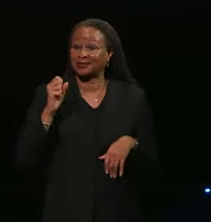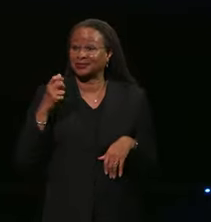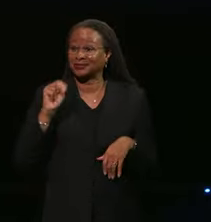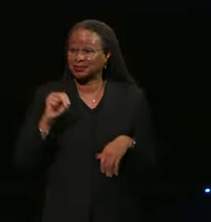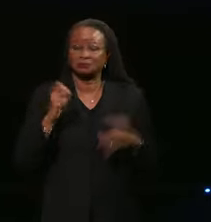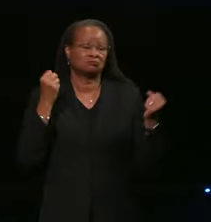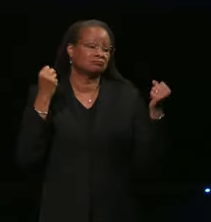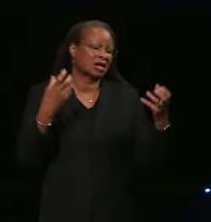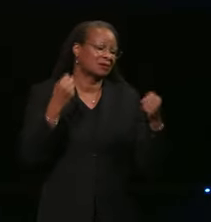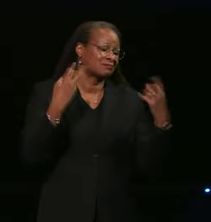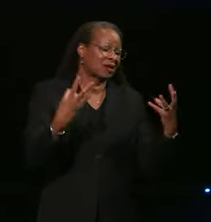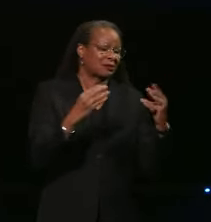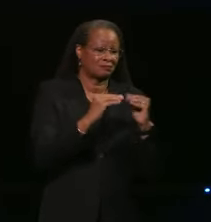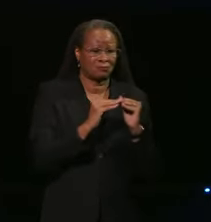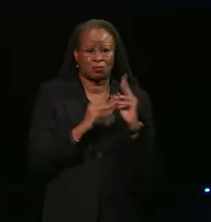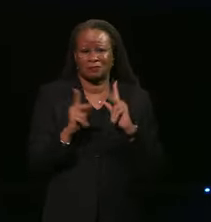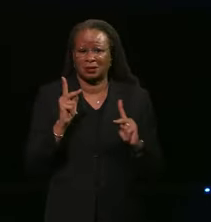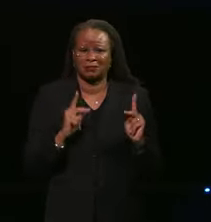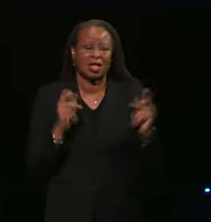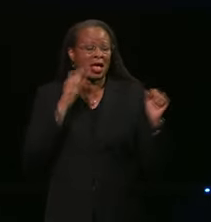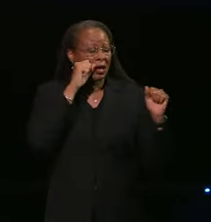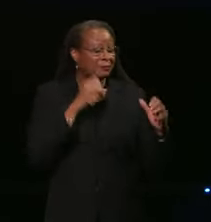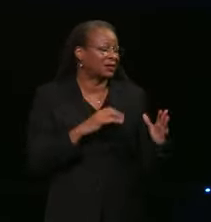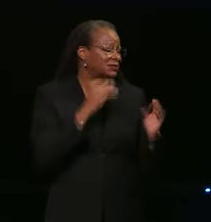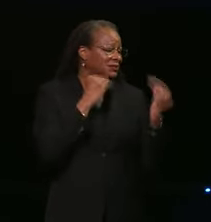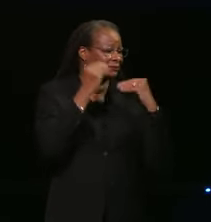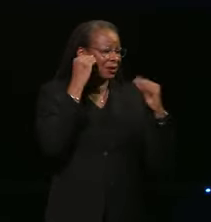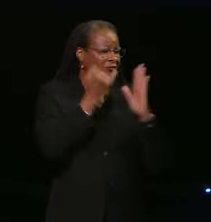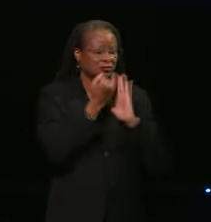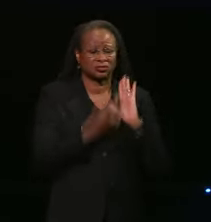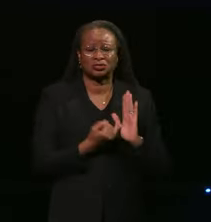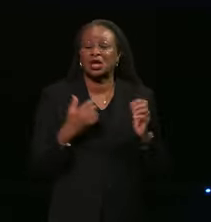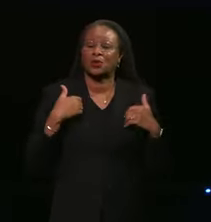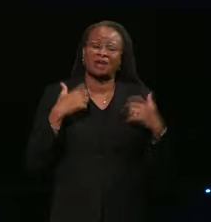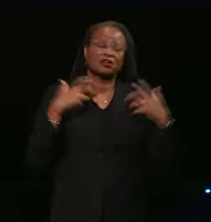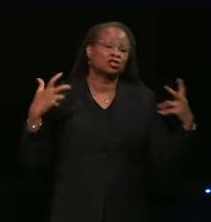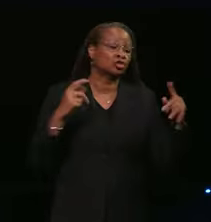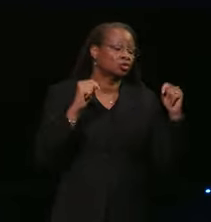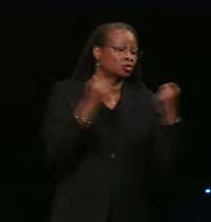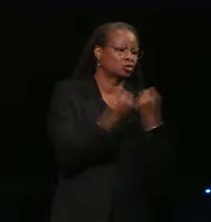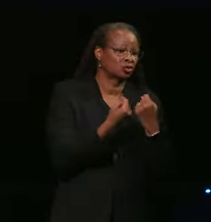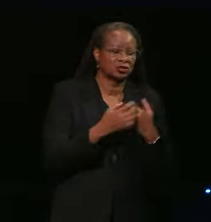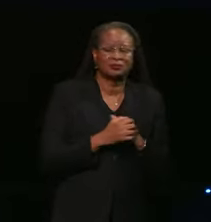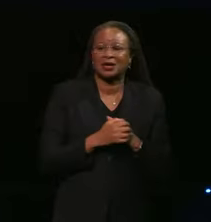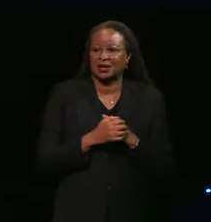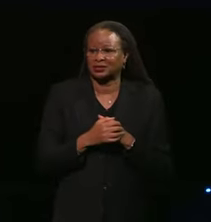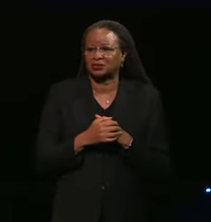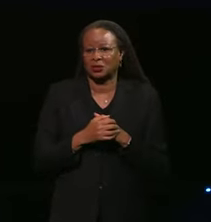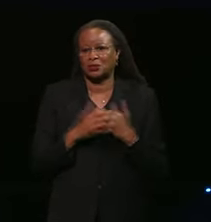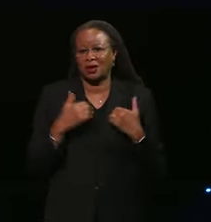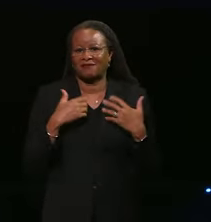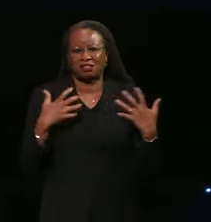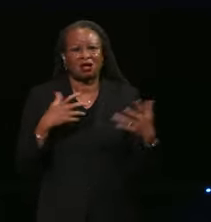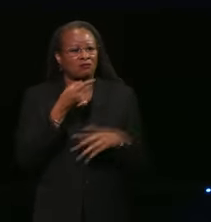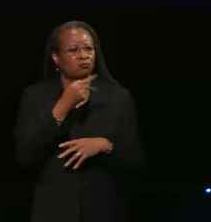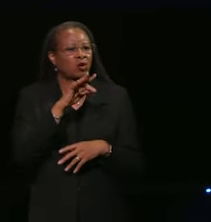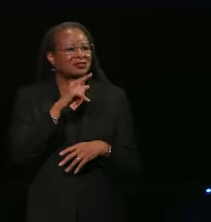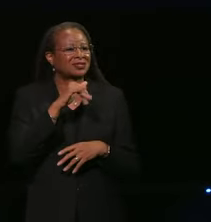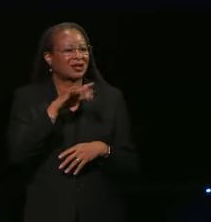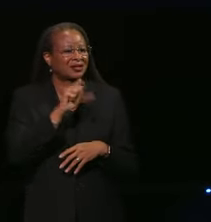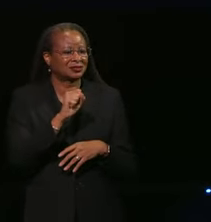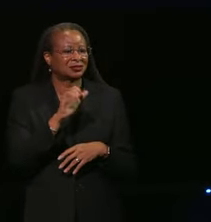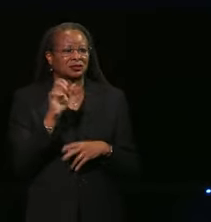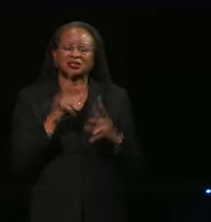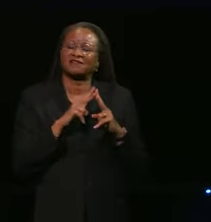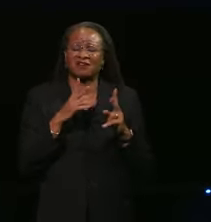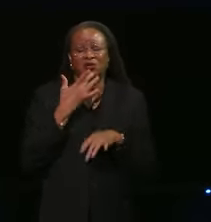so many people. I mean, amazing makeup artists. And we had a huge team when it was the big prosthetic days. But yeah. I